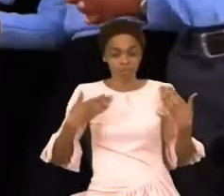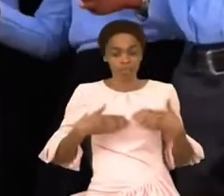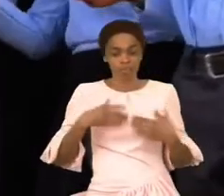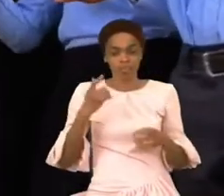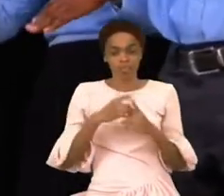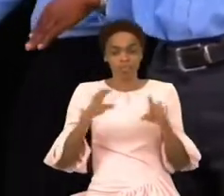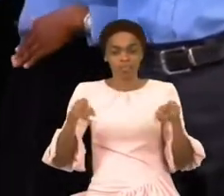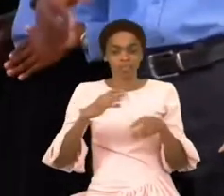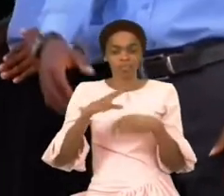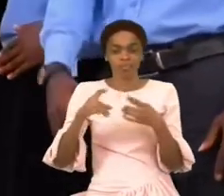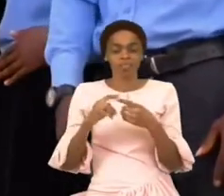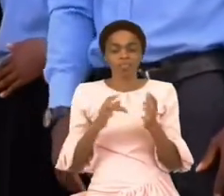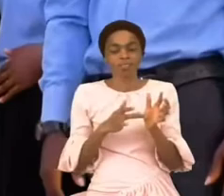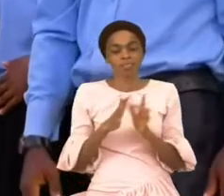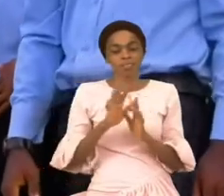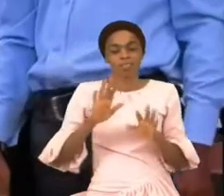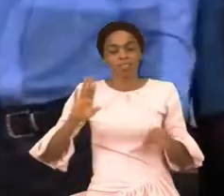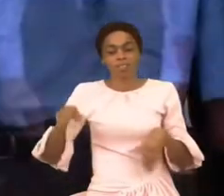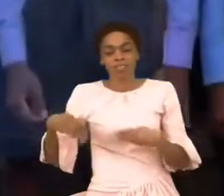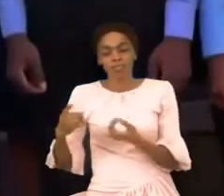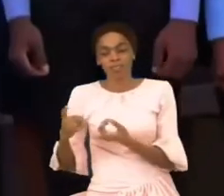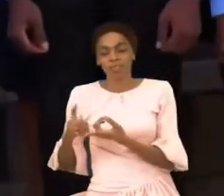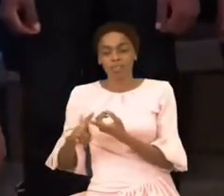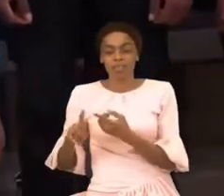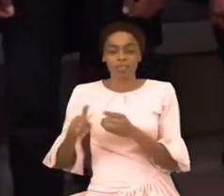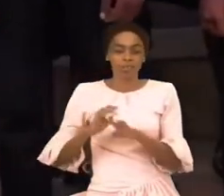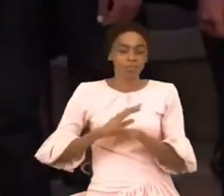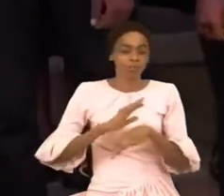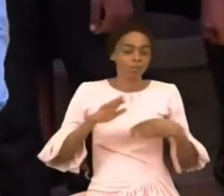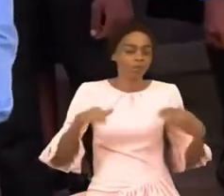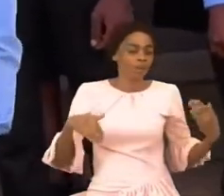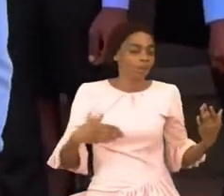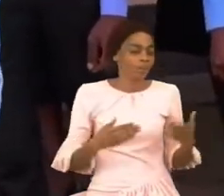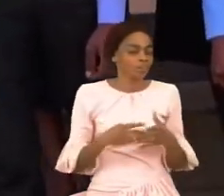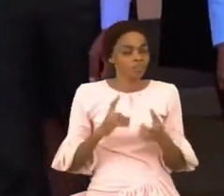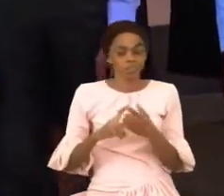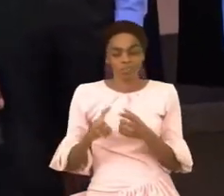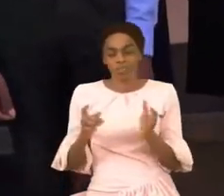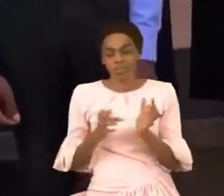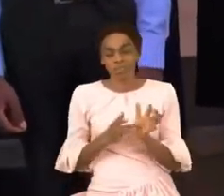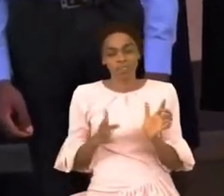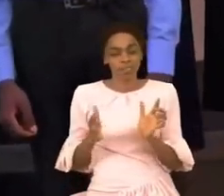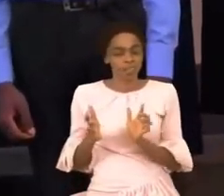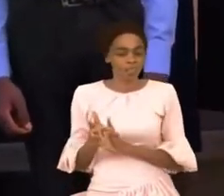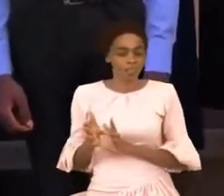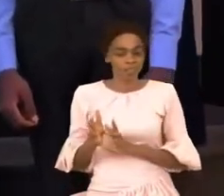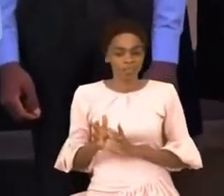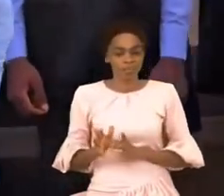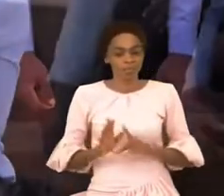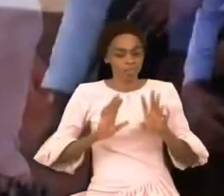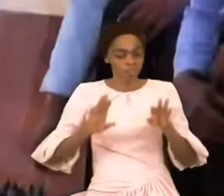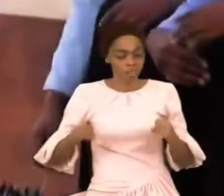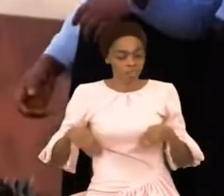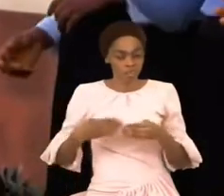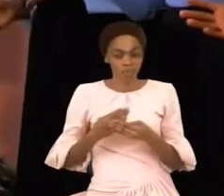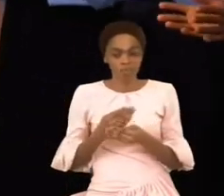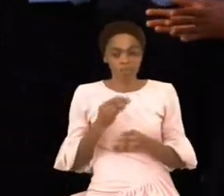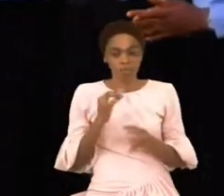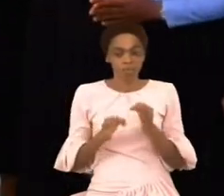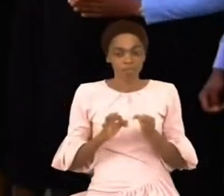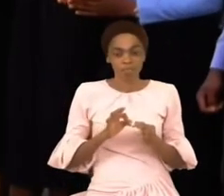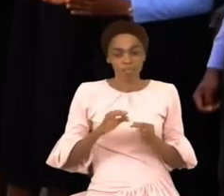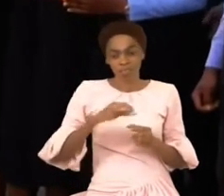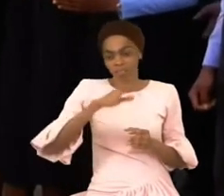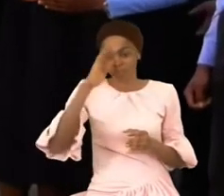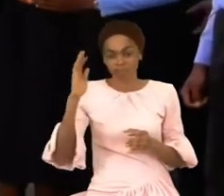Give them all to Jesus. He never. Bible said you don't leave the sunshine. You only